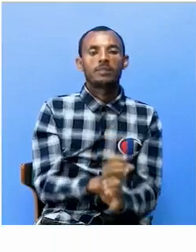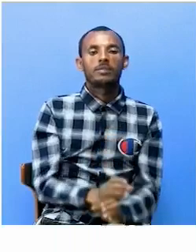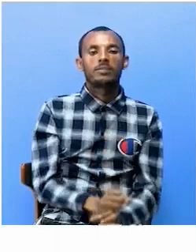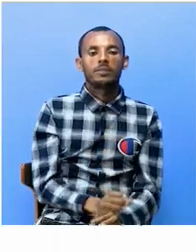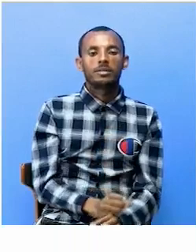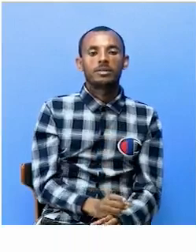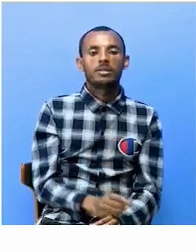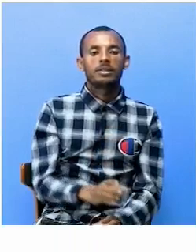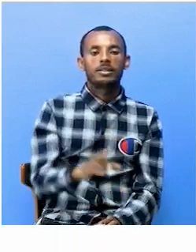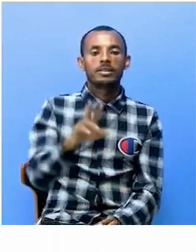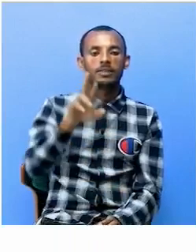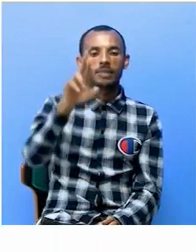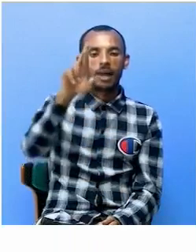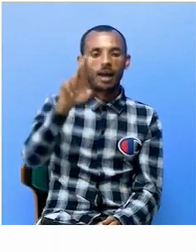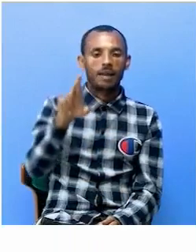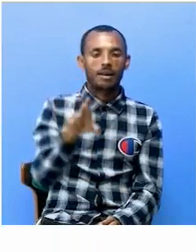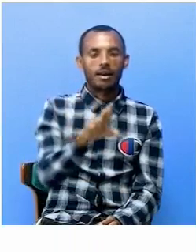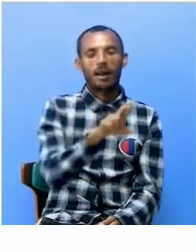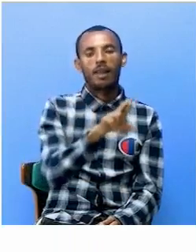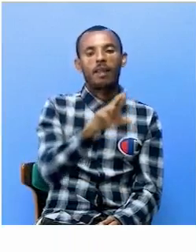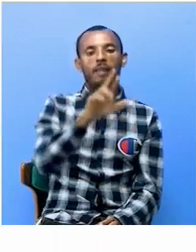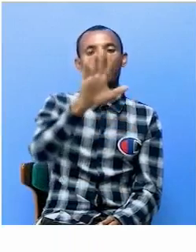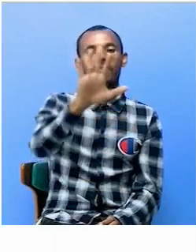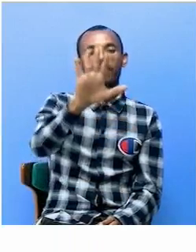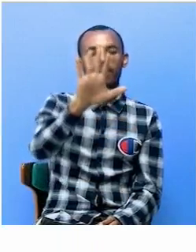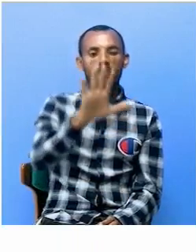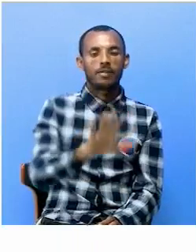5. Calculate